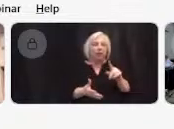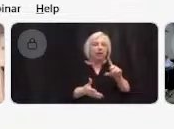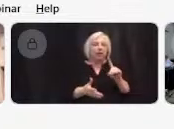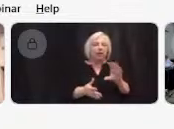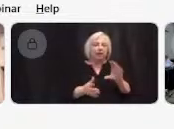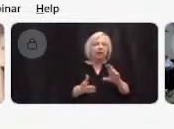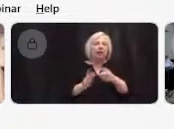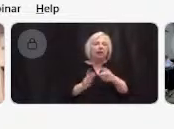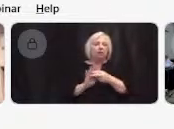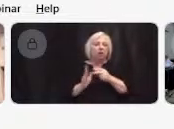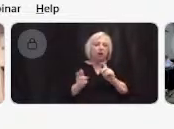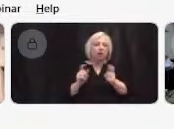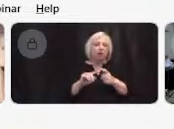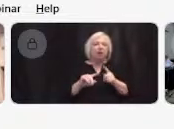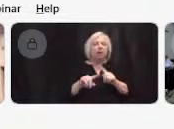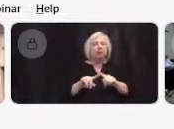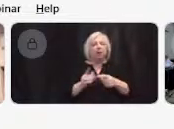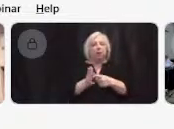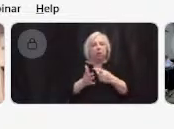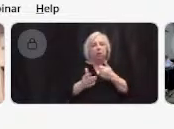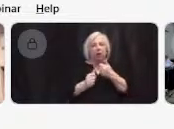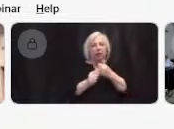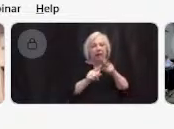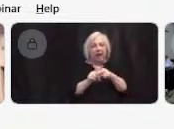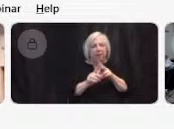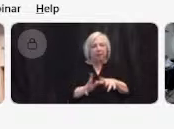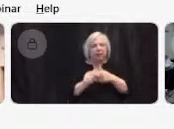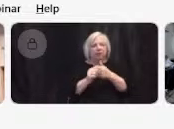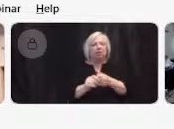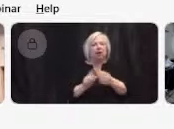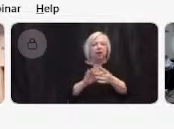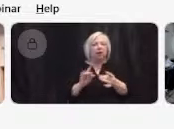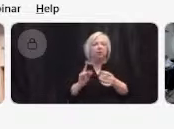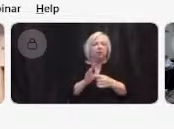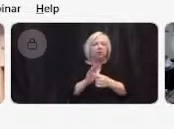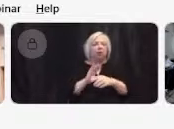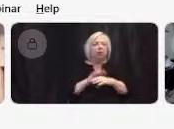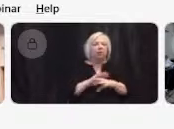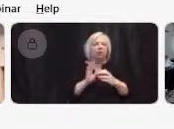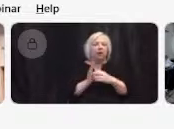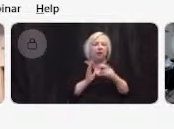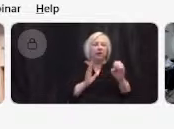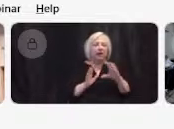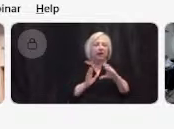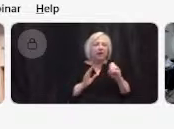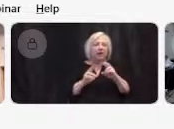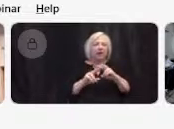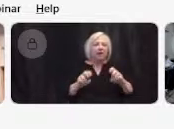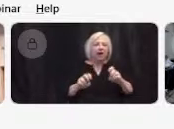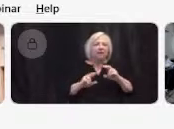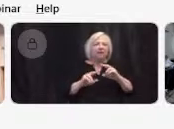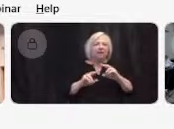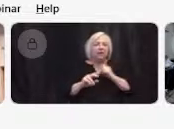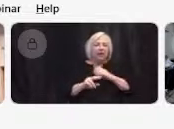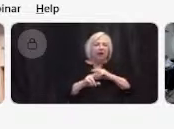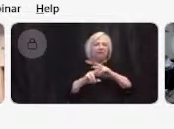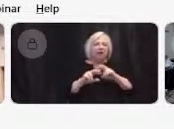request subject to compliance with the comments and conditions noted in paragraph E and the staff analysis of the agenda staff report.